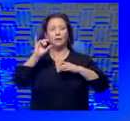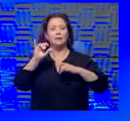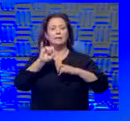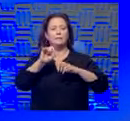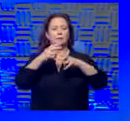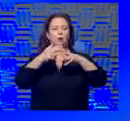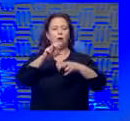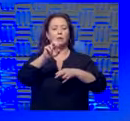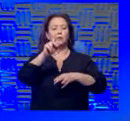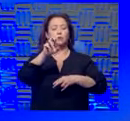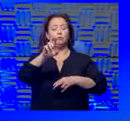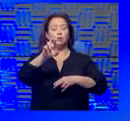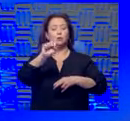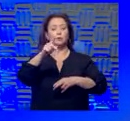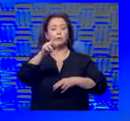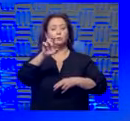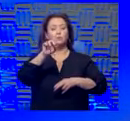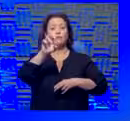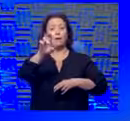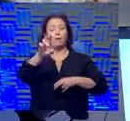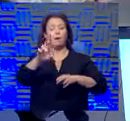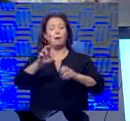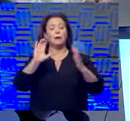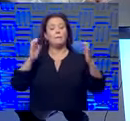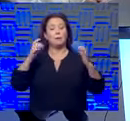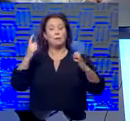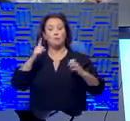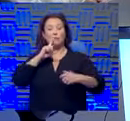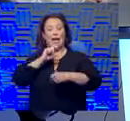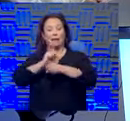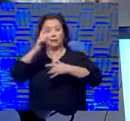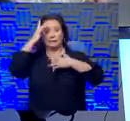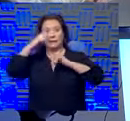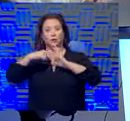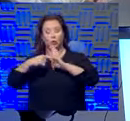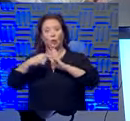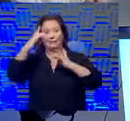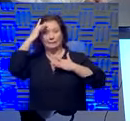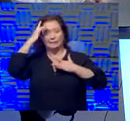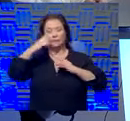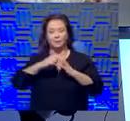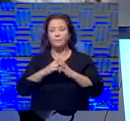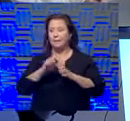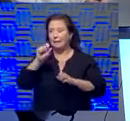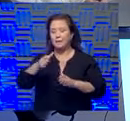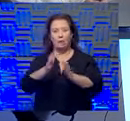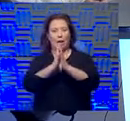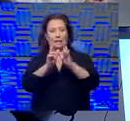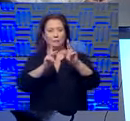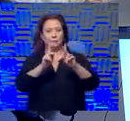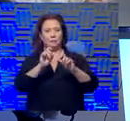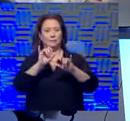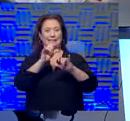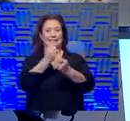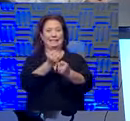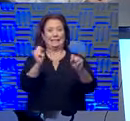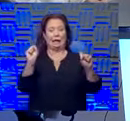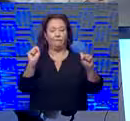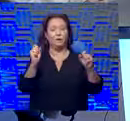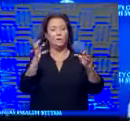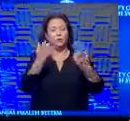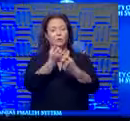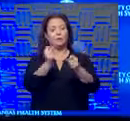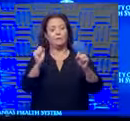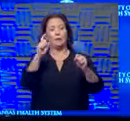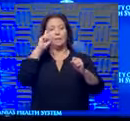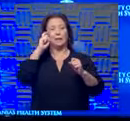spreader, than somebody who actually has symptoms. And I think that's really the focus, this is why we ask people to try and stay safe all the time, because there